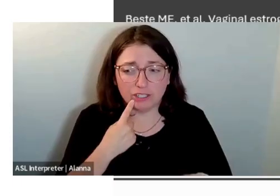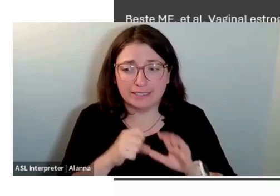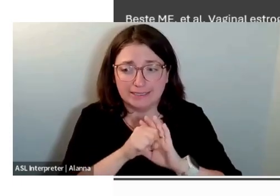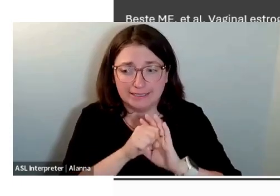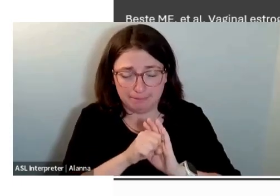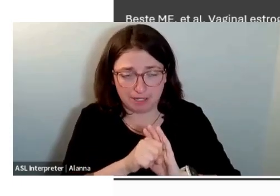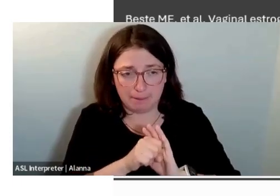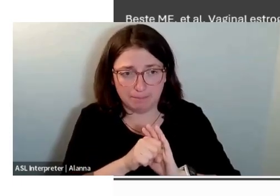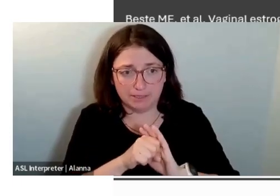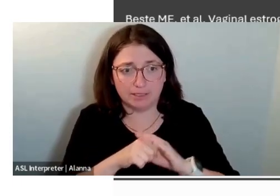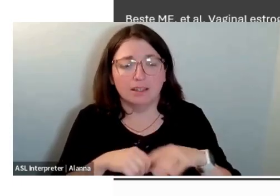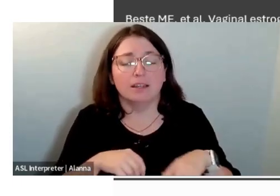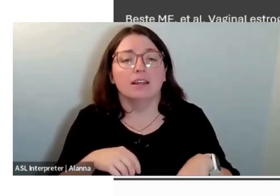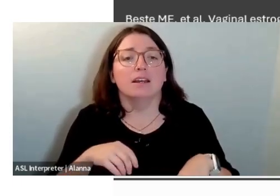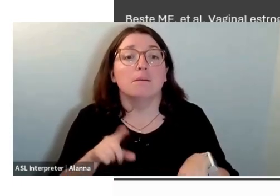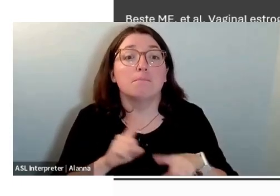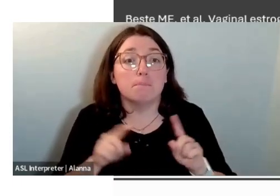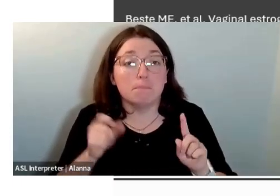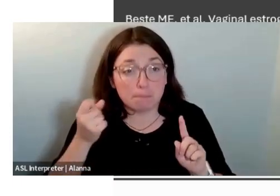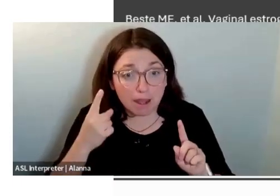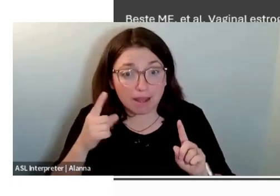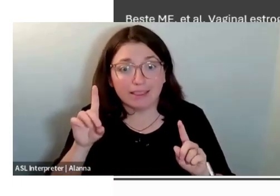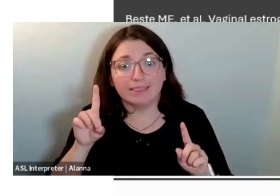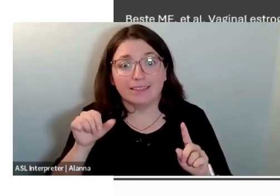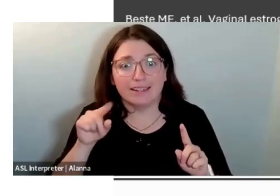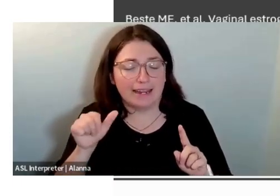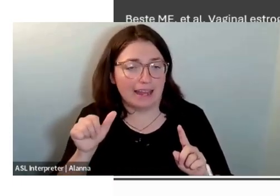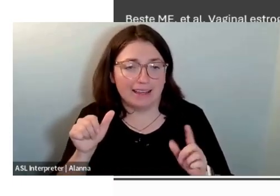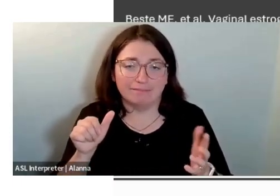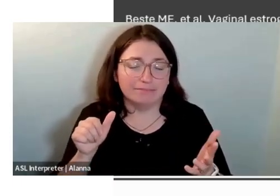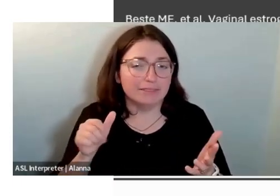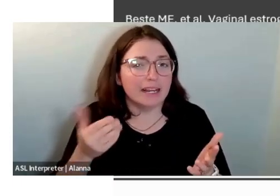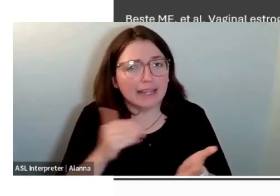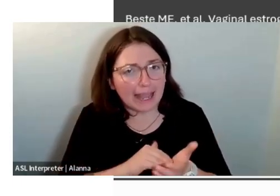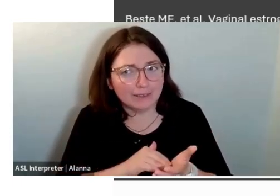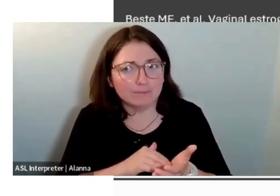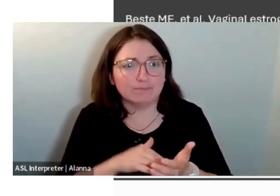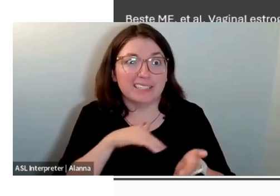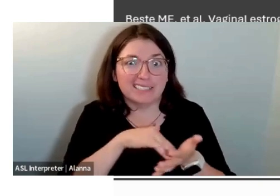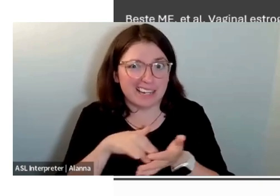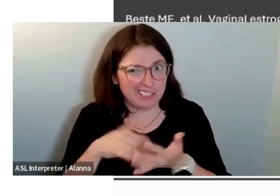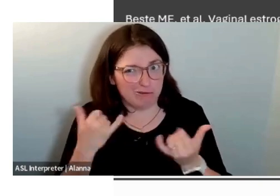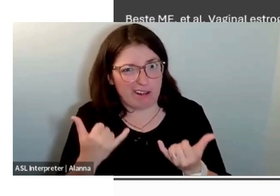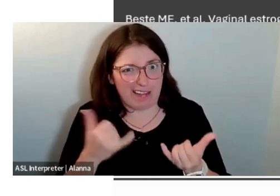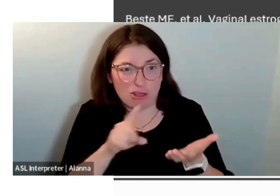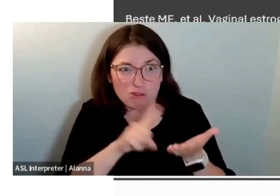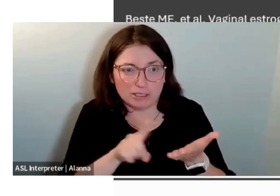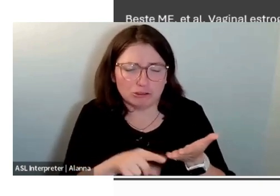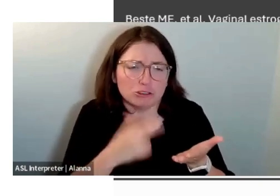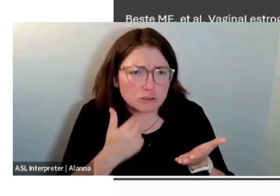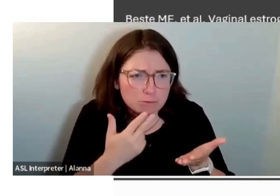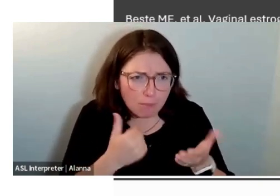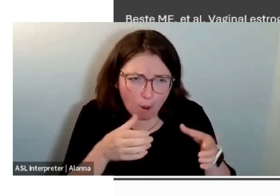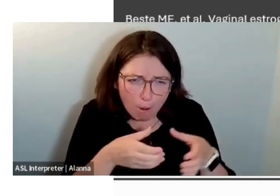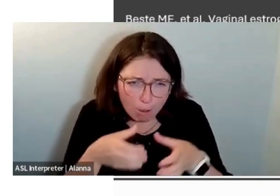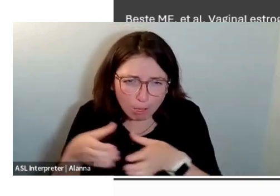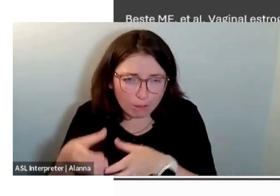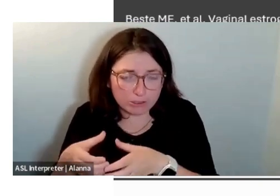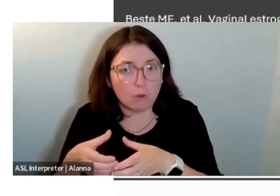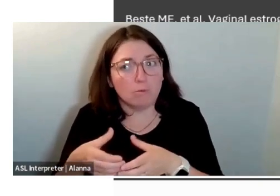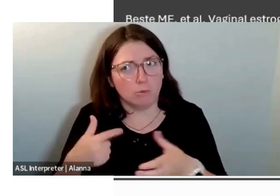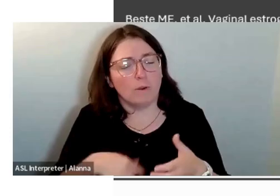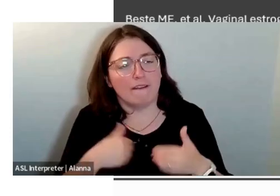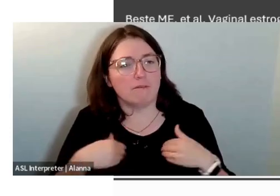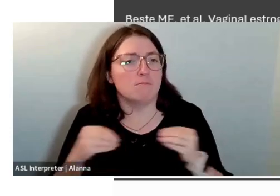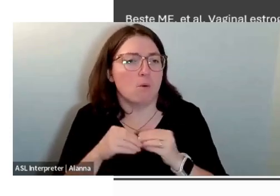symptoms. But the data are still from small pilot studies, and there are other studies underway to support